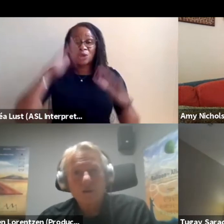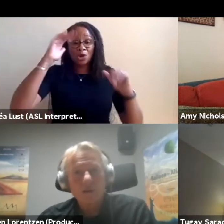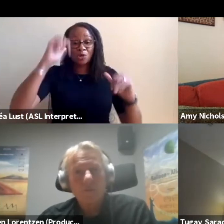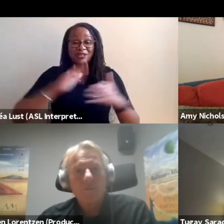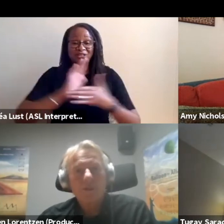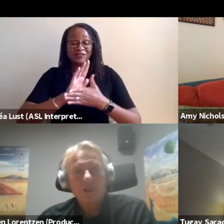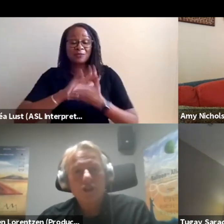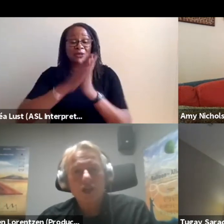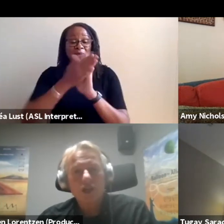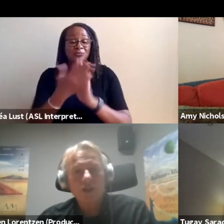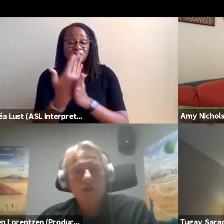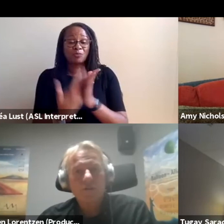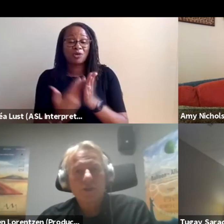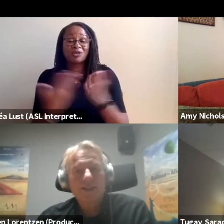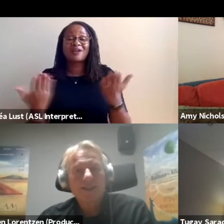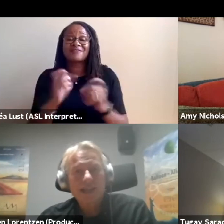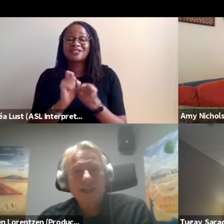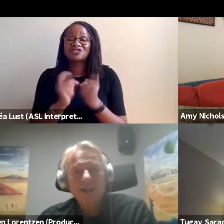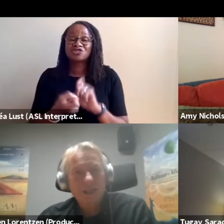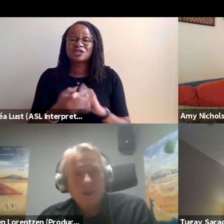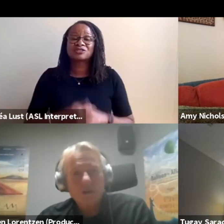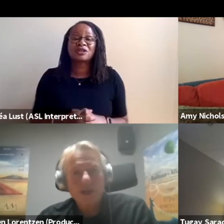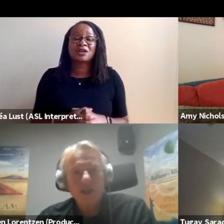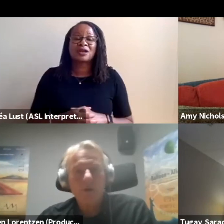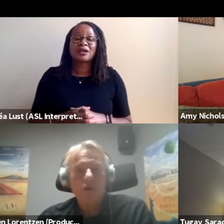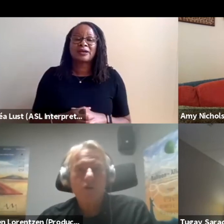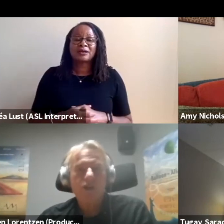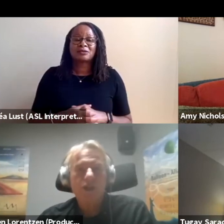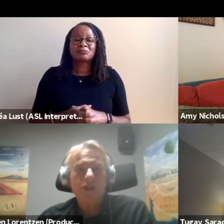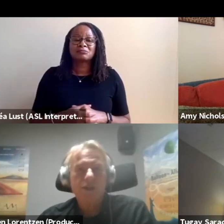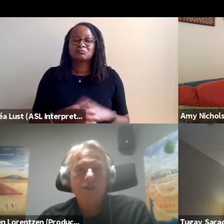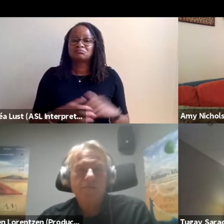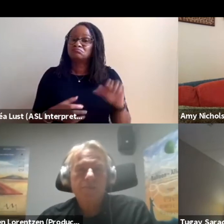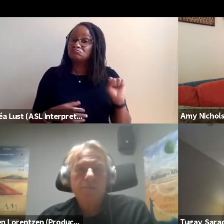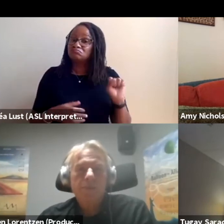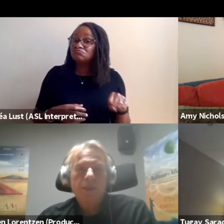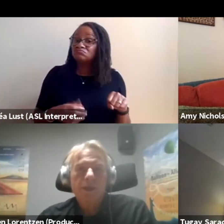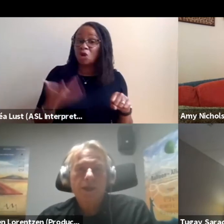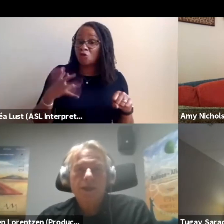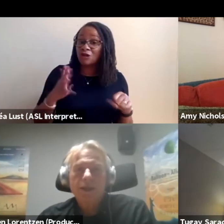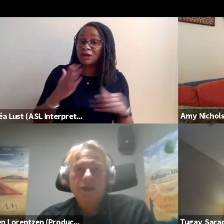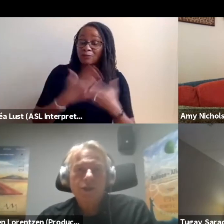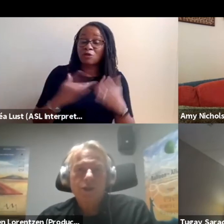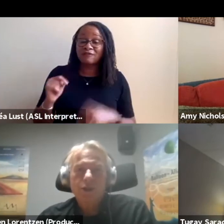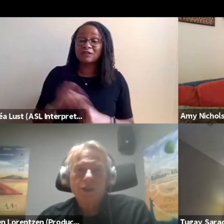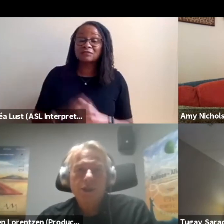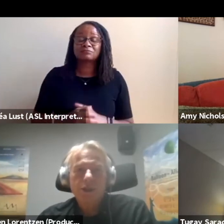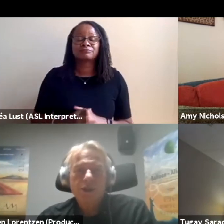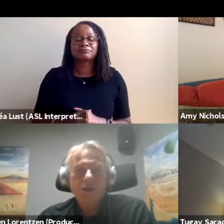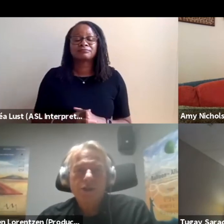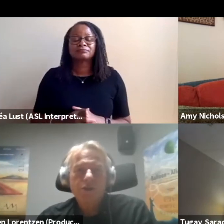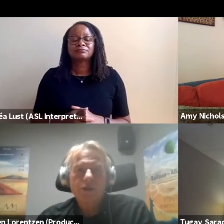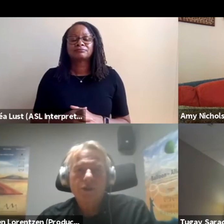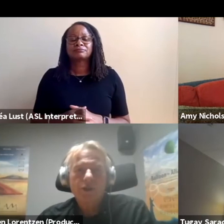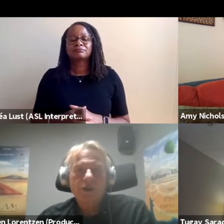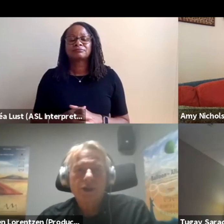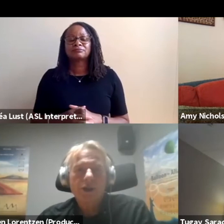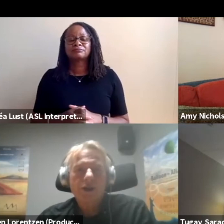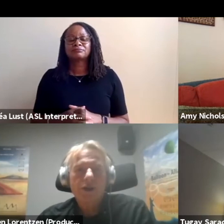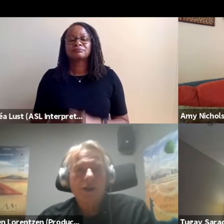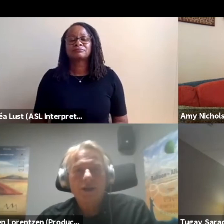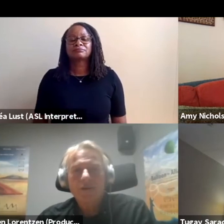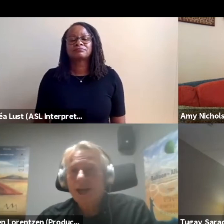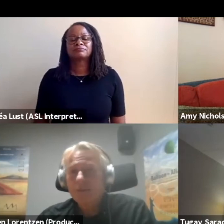of this change. And Seyran is already a part of that change. So